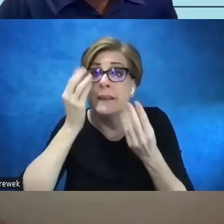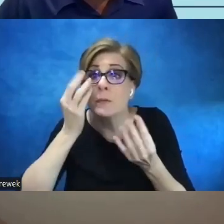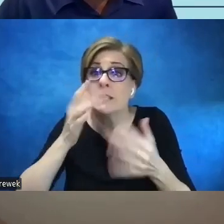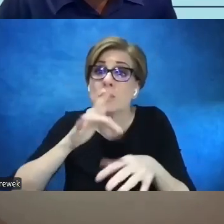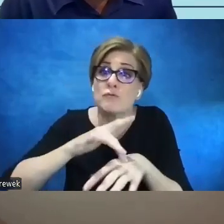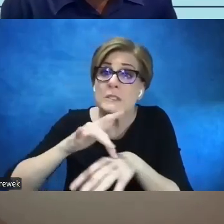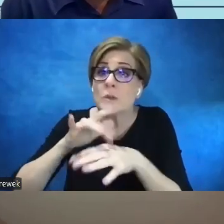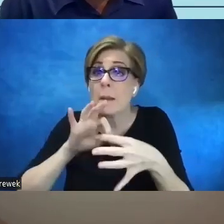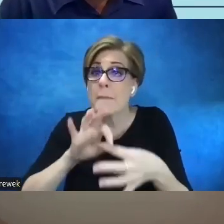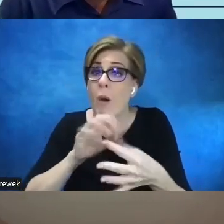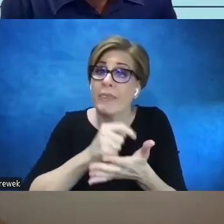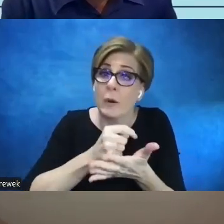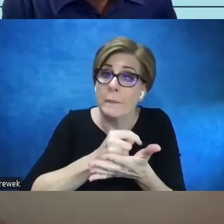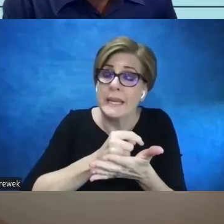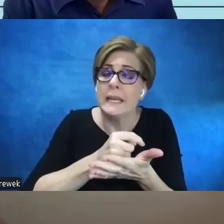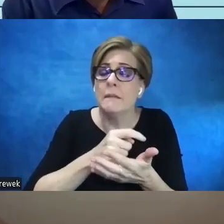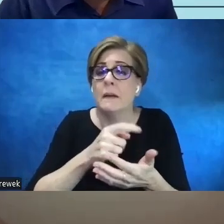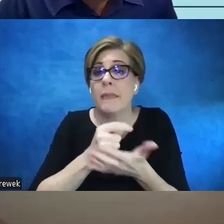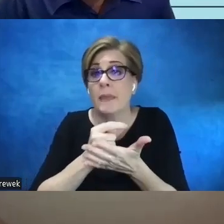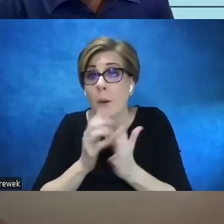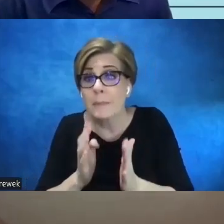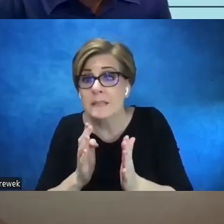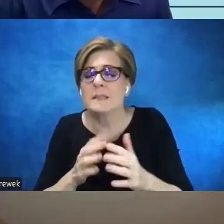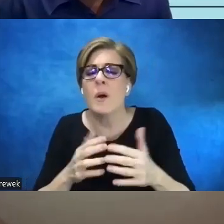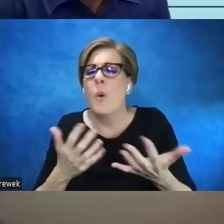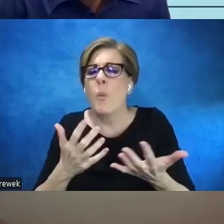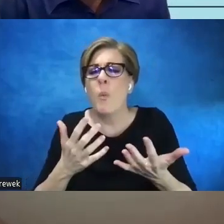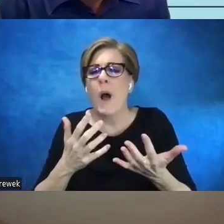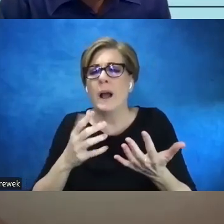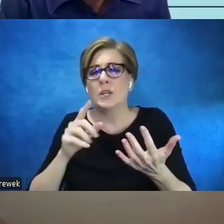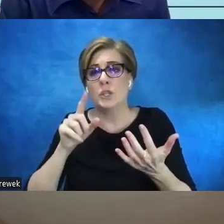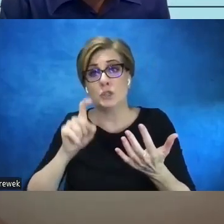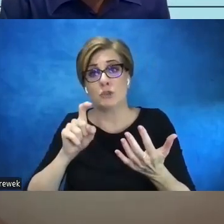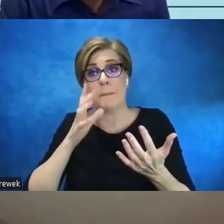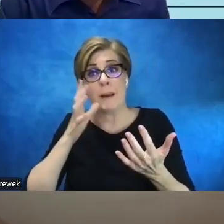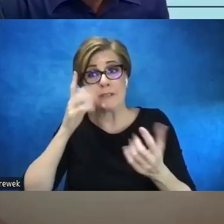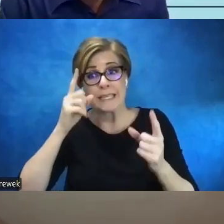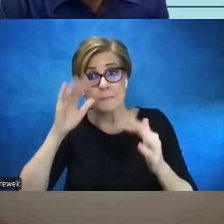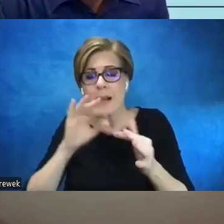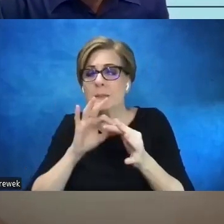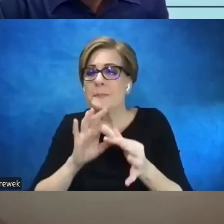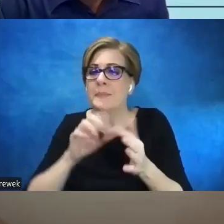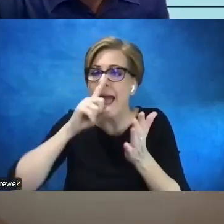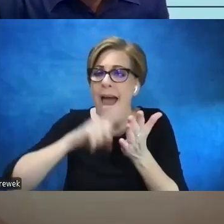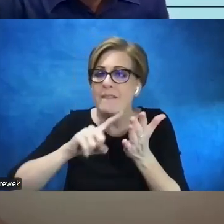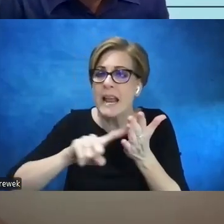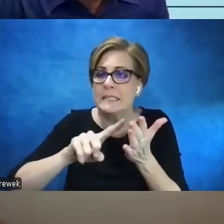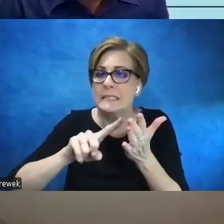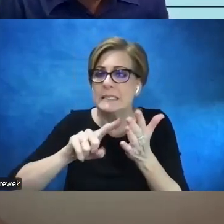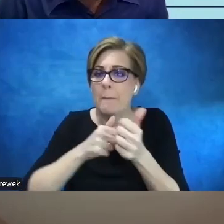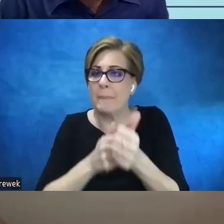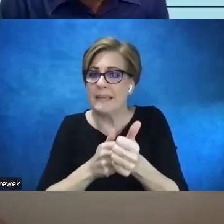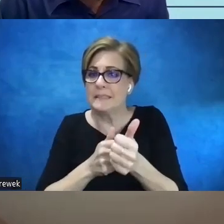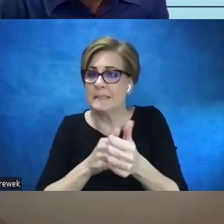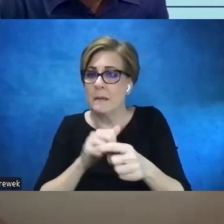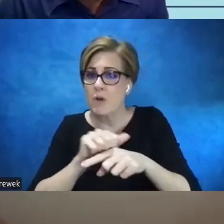should you be expecting in terms of evidence-based best practices? And then what are those questions that always emerge? It was